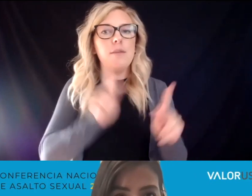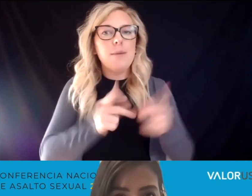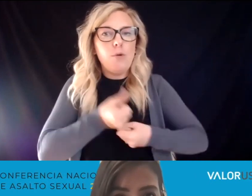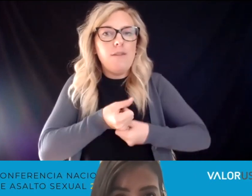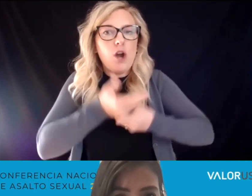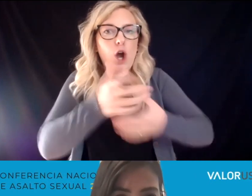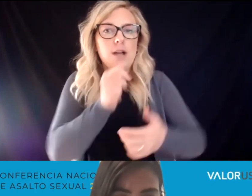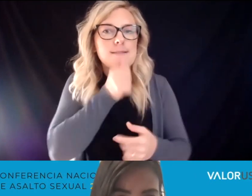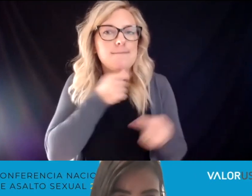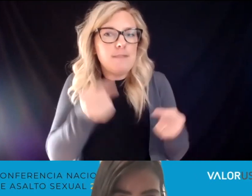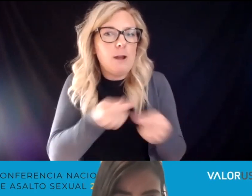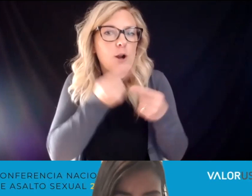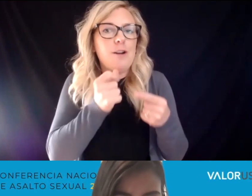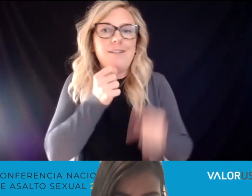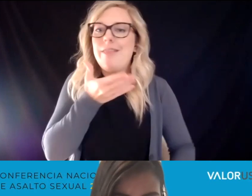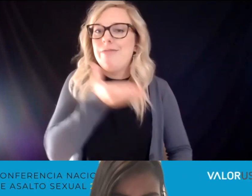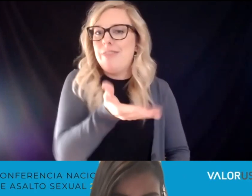to be made responsible?